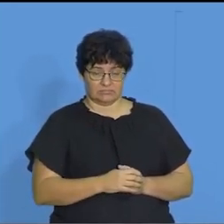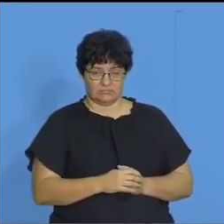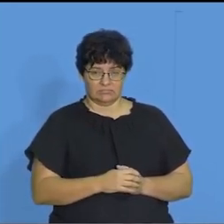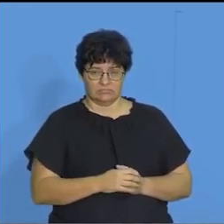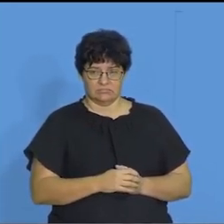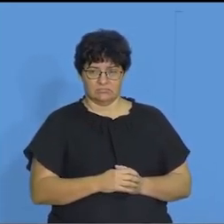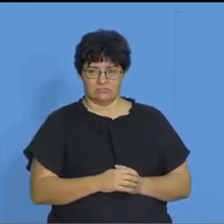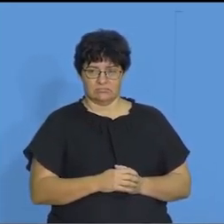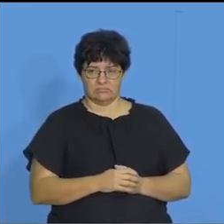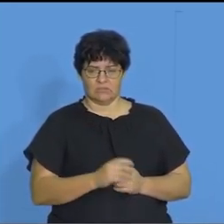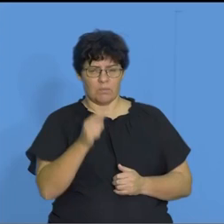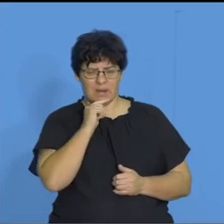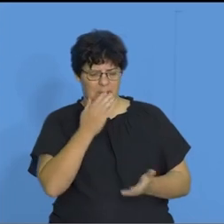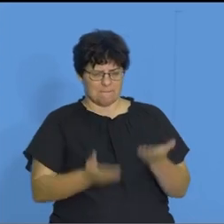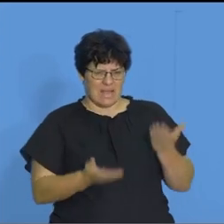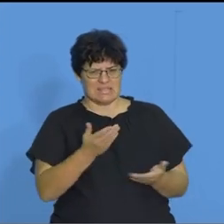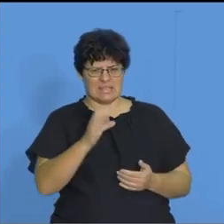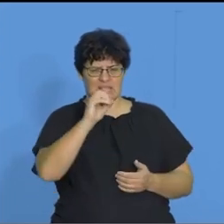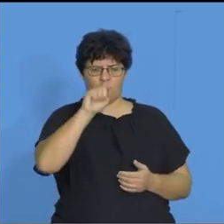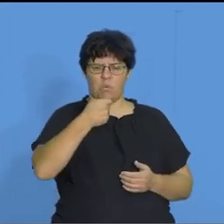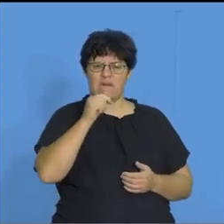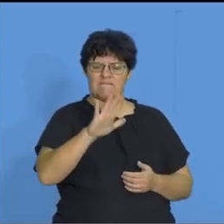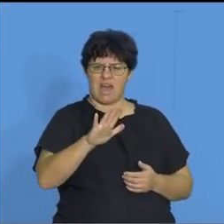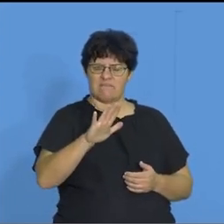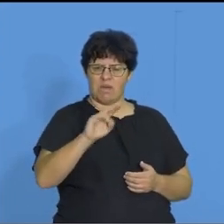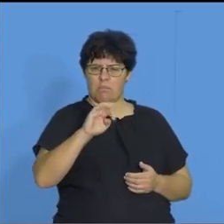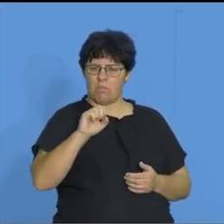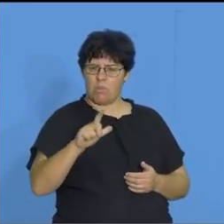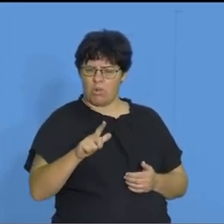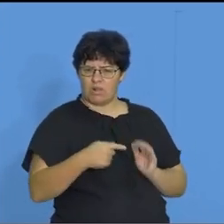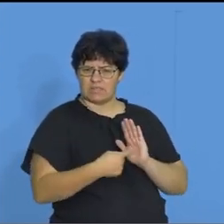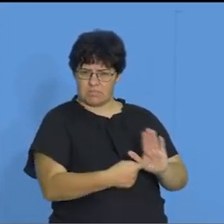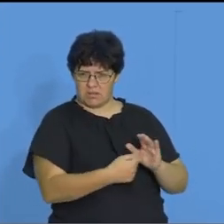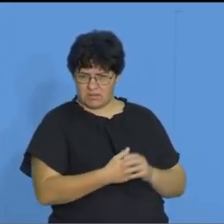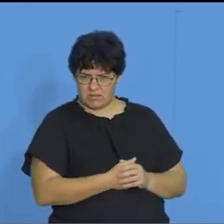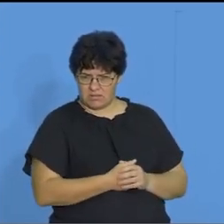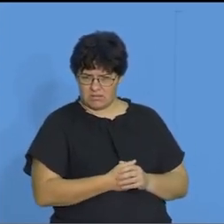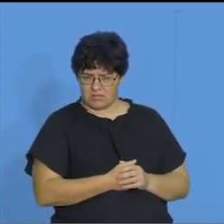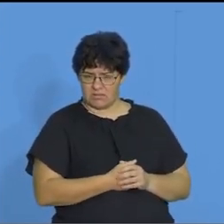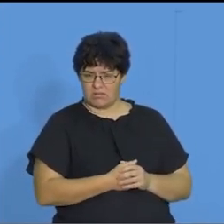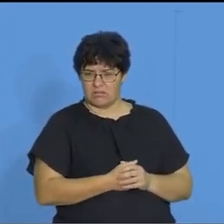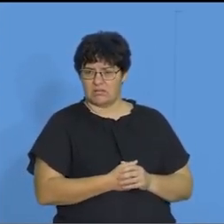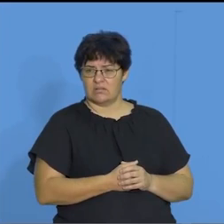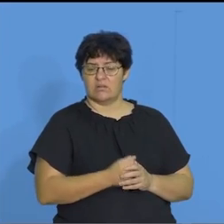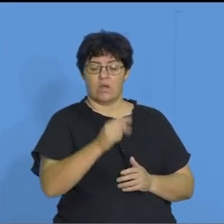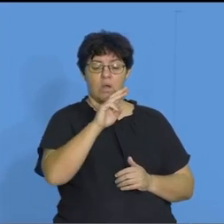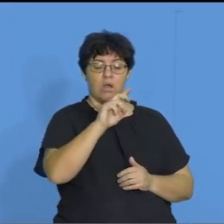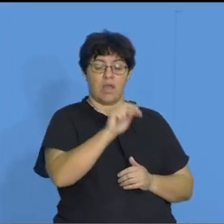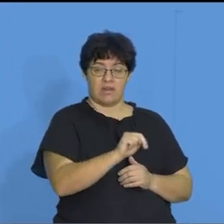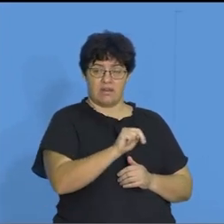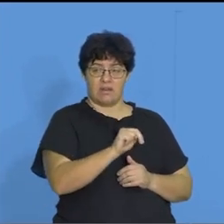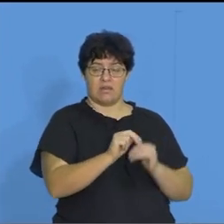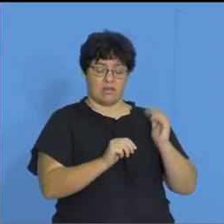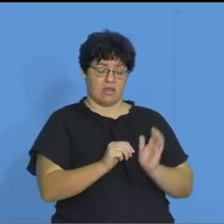ourselves, what is the mass of a 0.5 mole sample of carbon dioxide? Now, we'll say then moles of